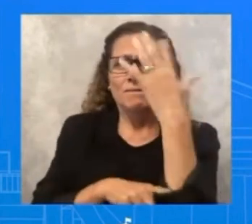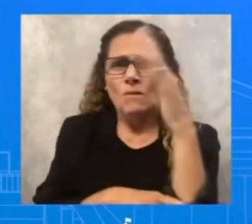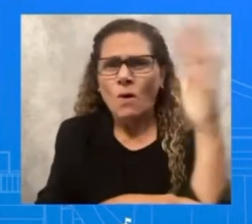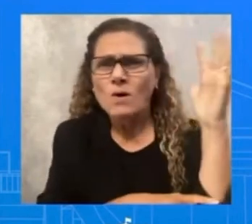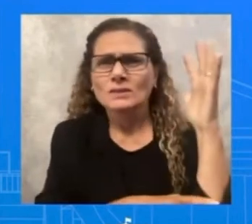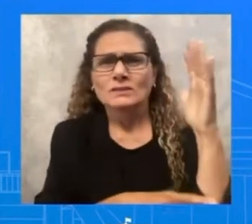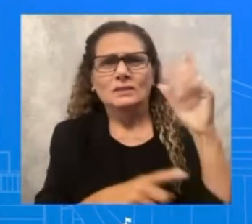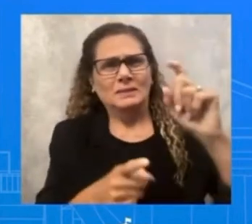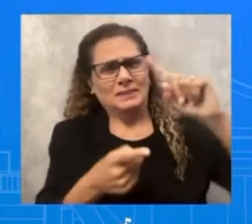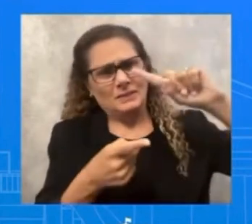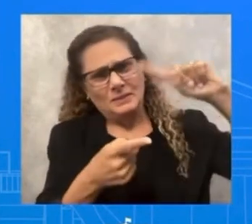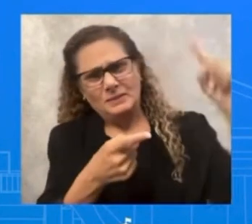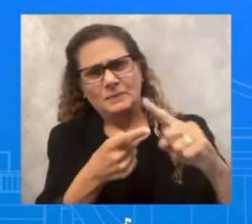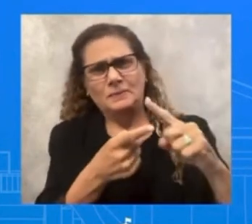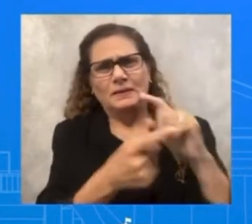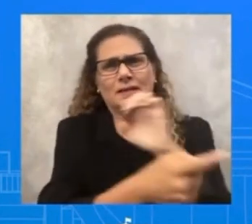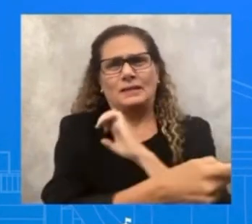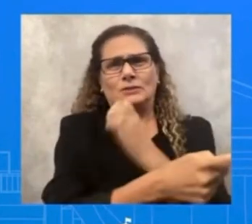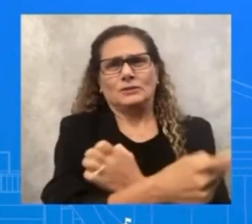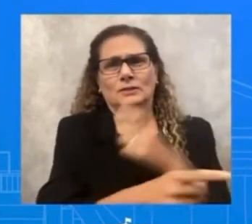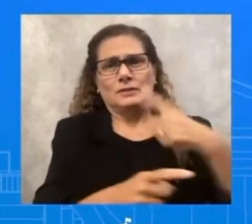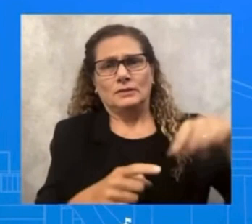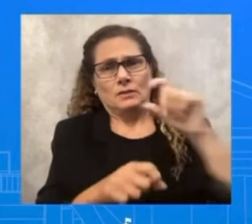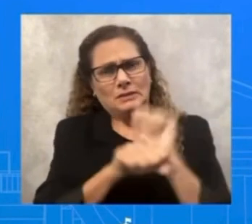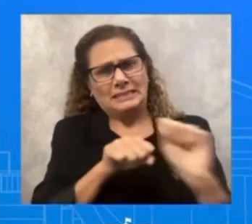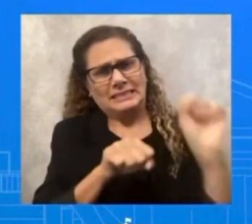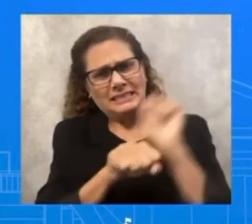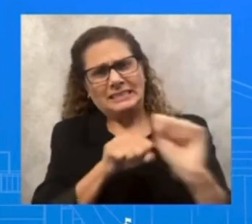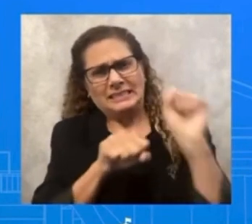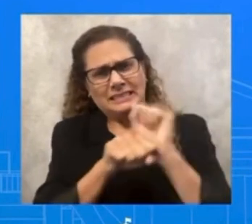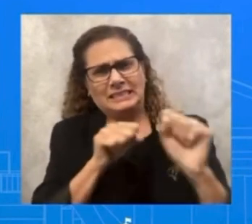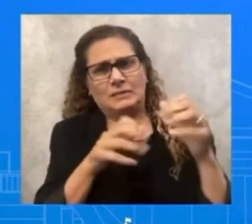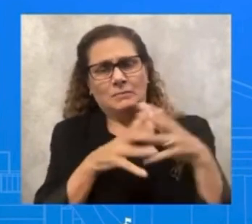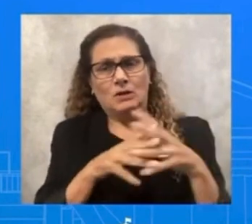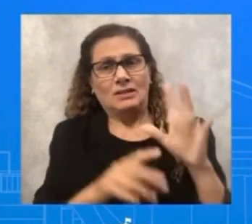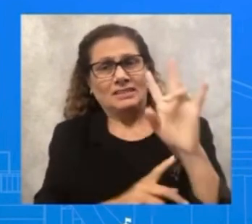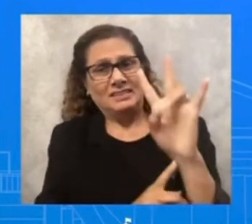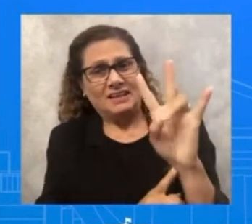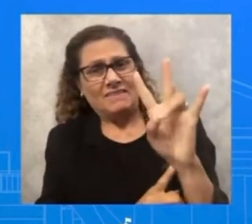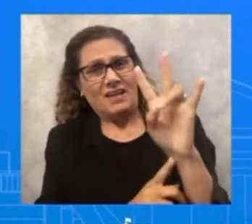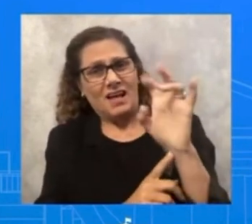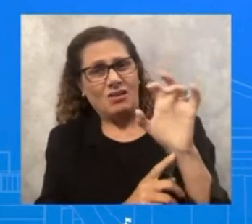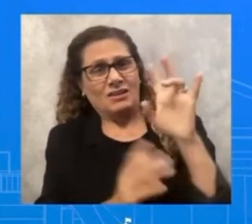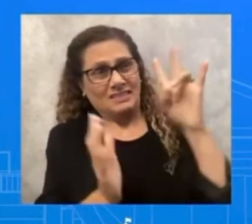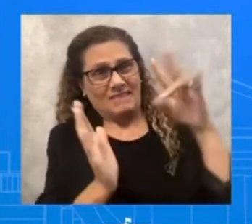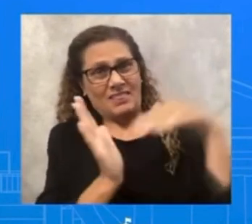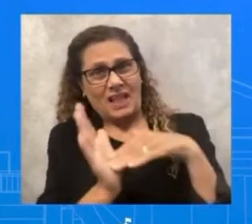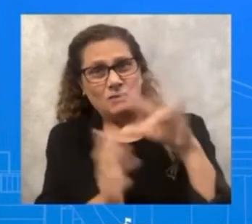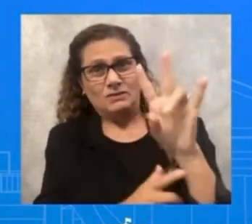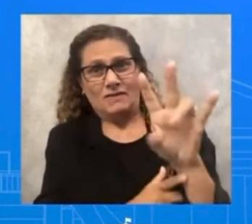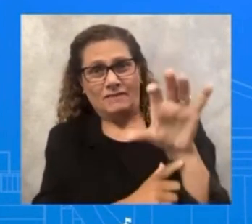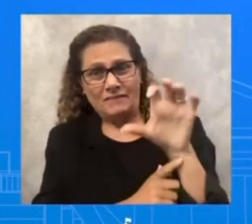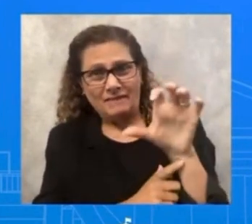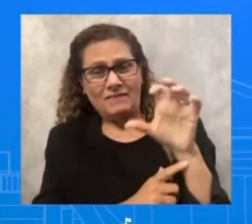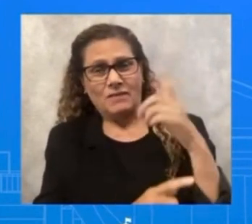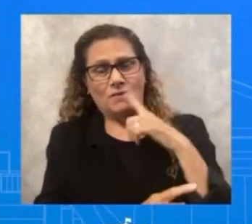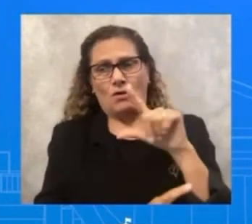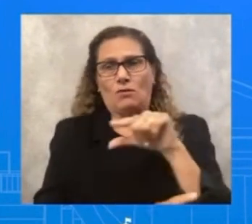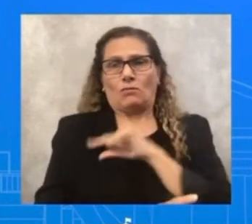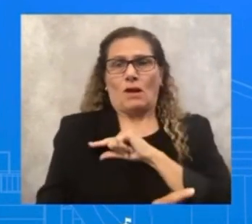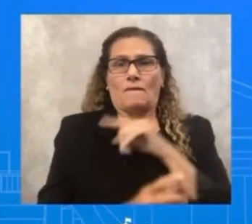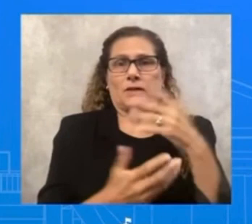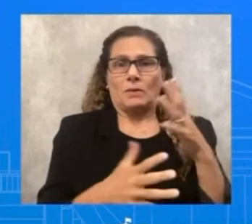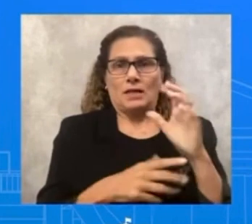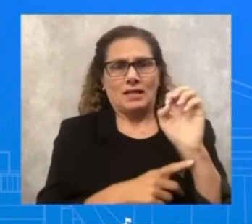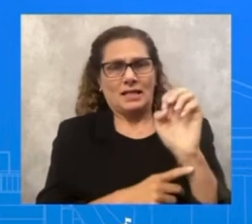hardworking Americans by offering $7,500 off qualifying electric vehicles and up to 30% off heat pumps and